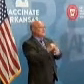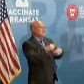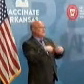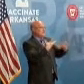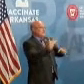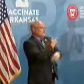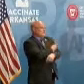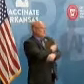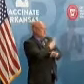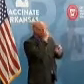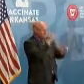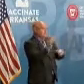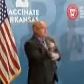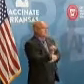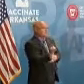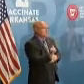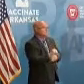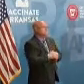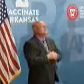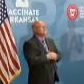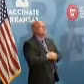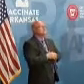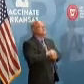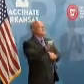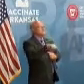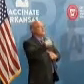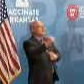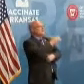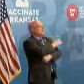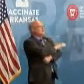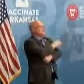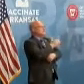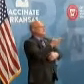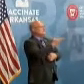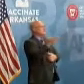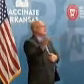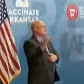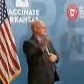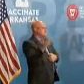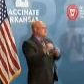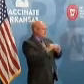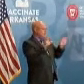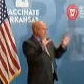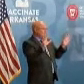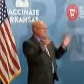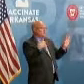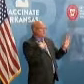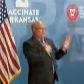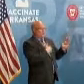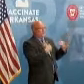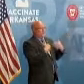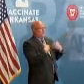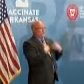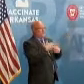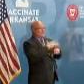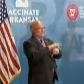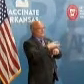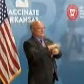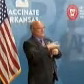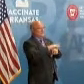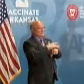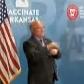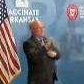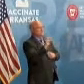terms of the other clinics that are out there, obviously we have the availability